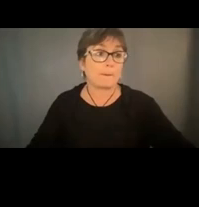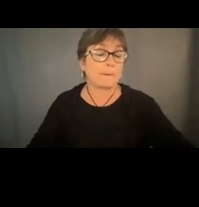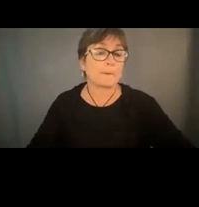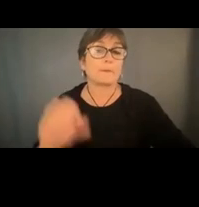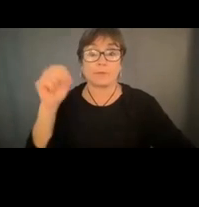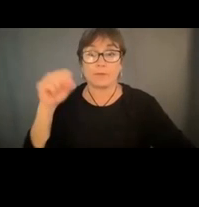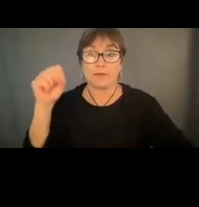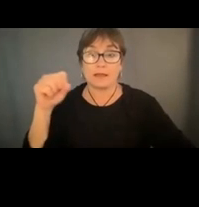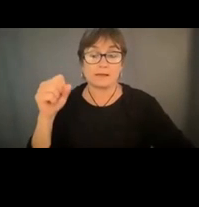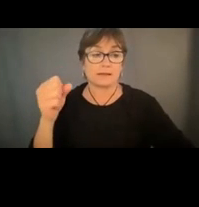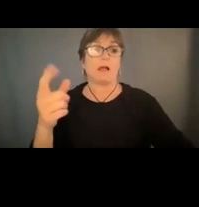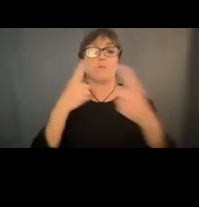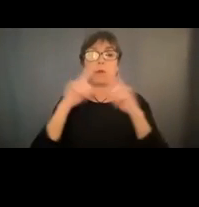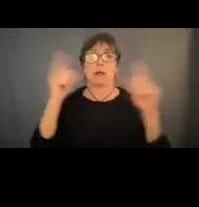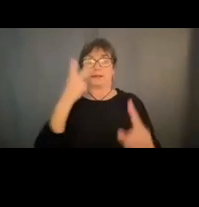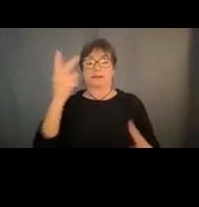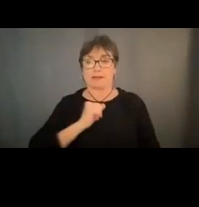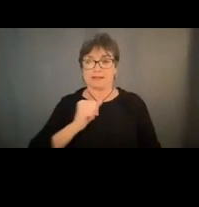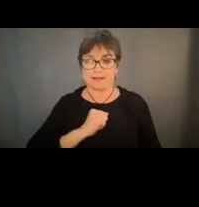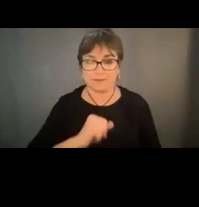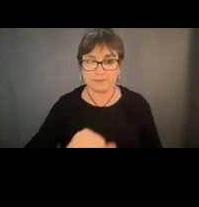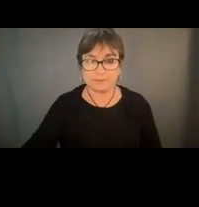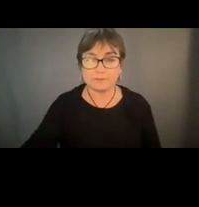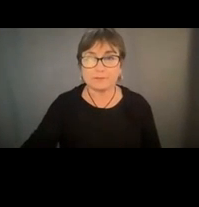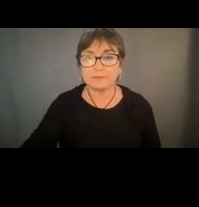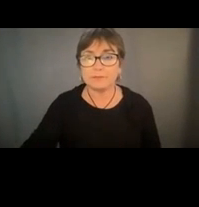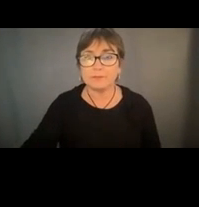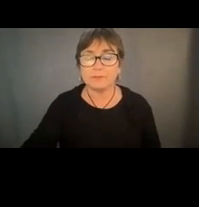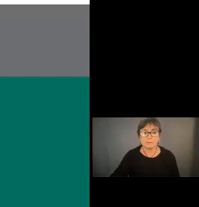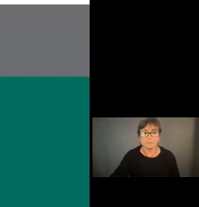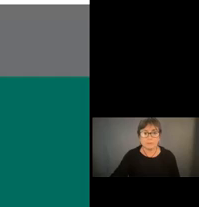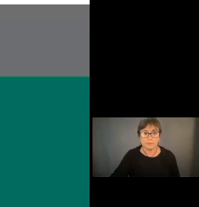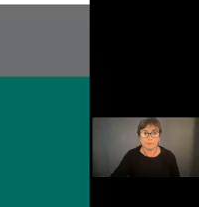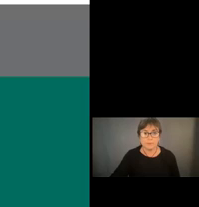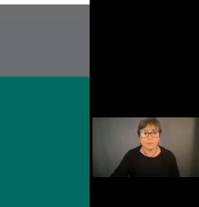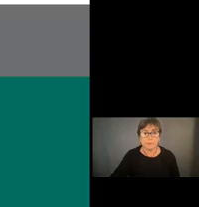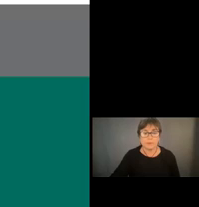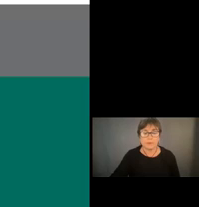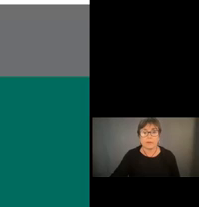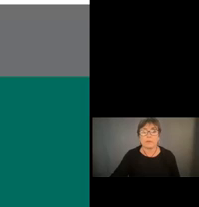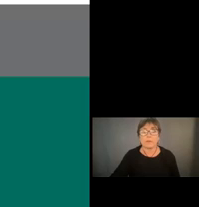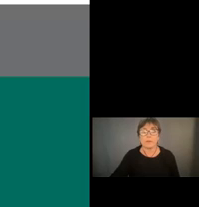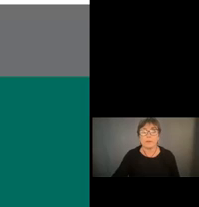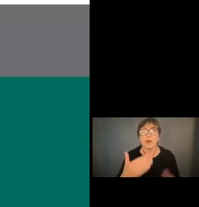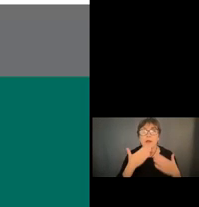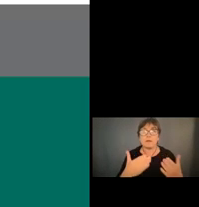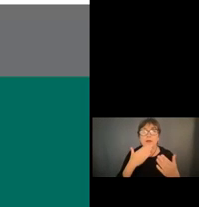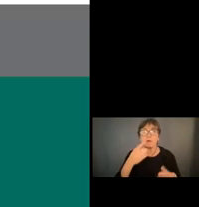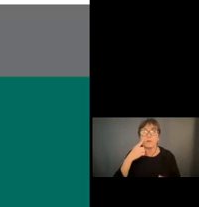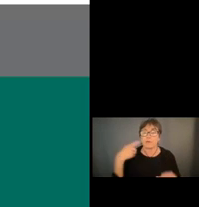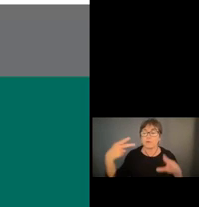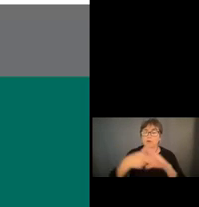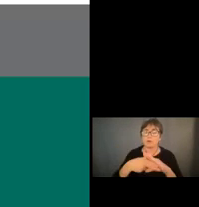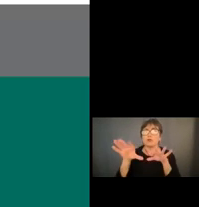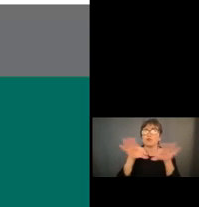Yes, there I am. Hi, Tara, thanks for joining. Can you just kind of give everyone a little overview of the work